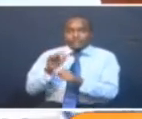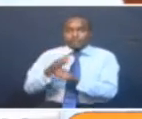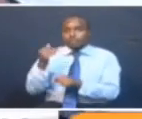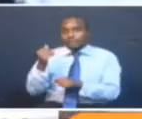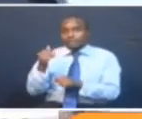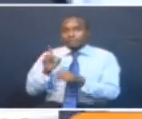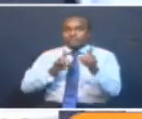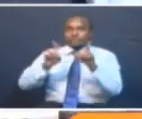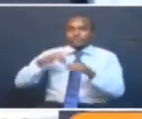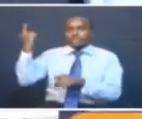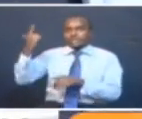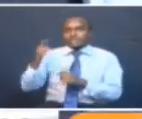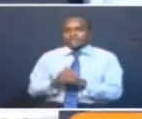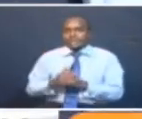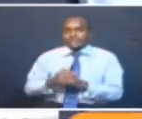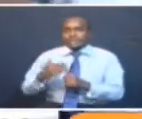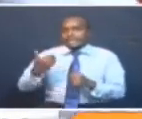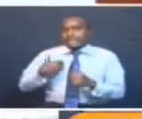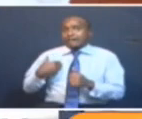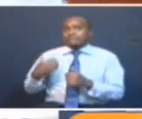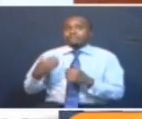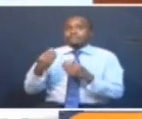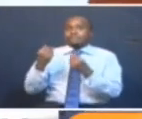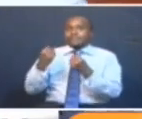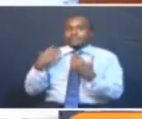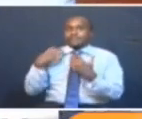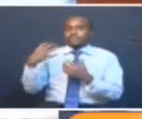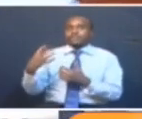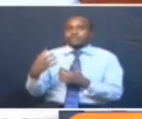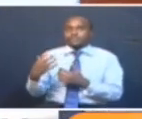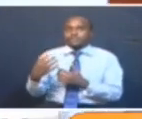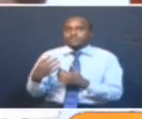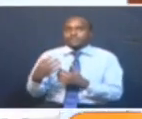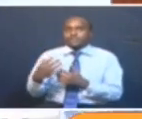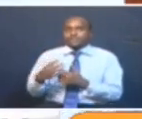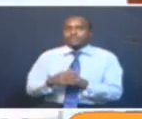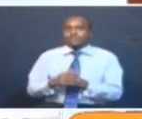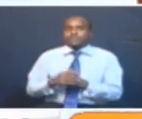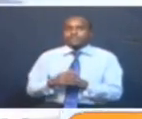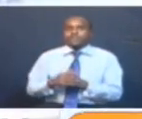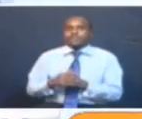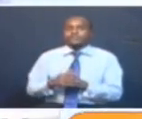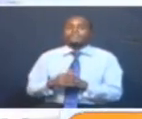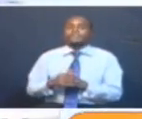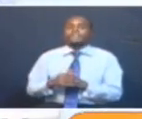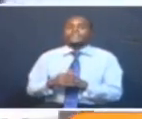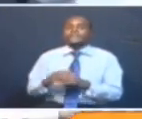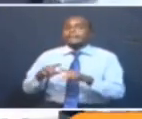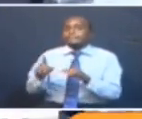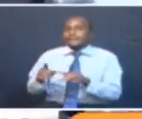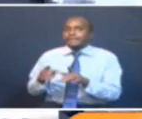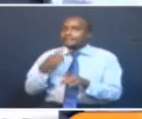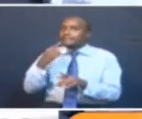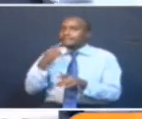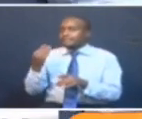and lectures. He says, I have so much money now, which is nowhere near what, you know, the Aliko Dangotes or the Patrice Motsepe have. Yeah, yeah, yeah. But he says, it's